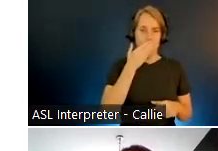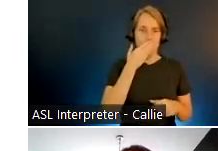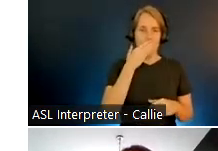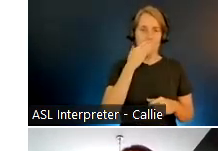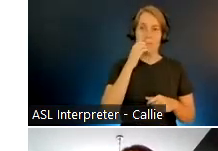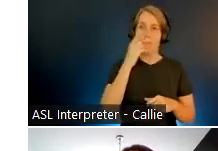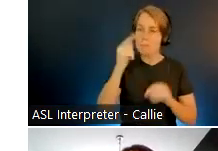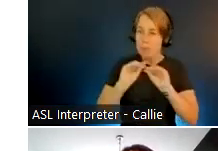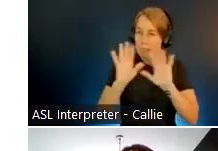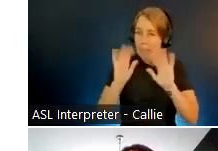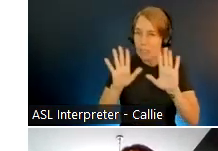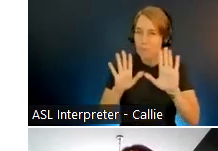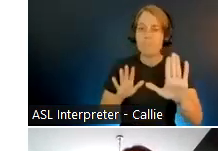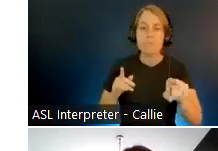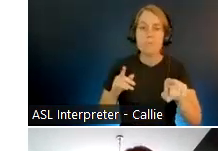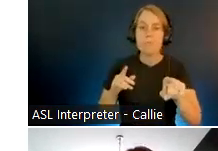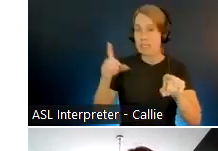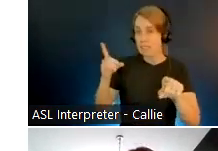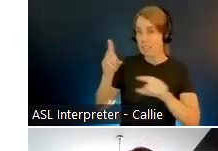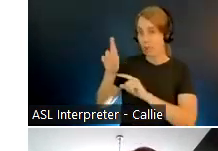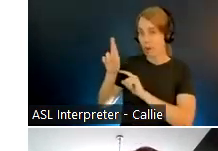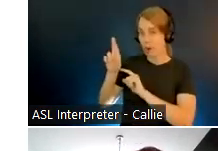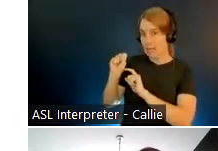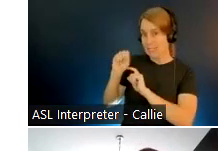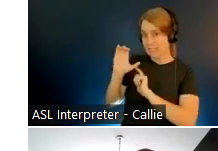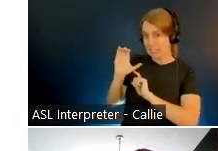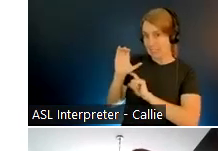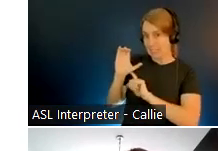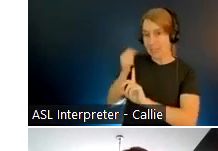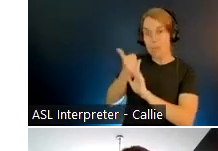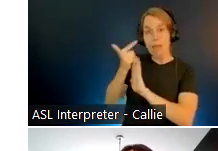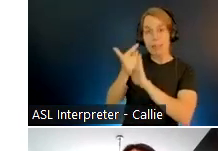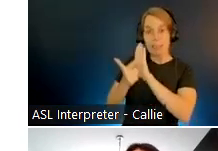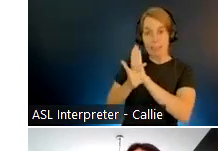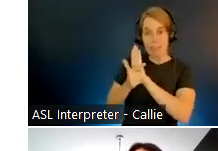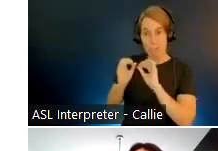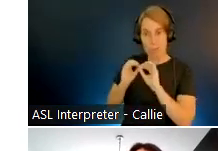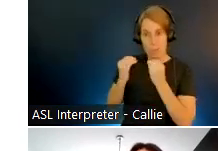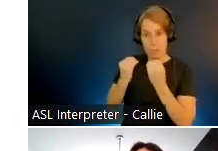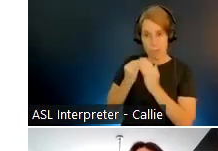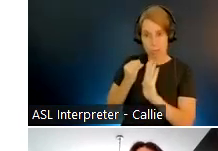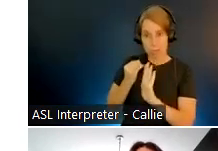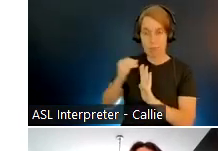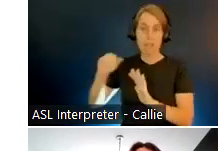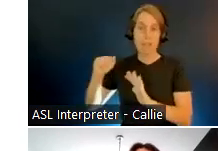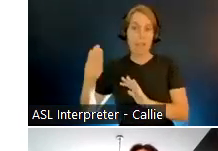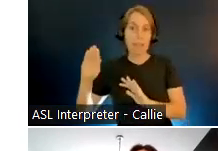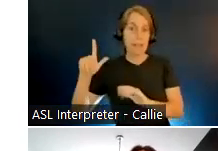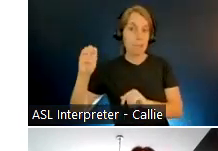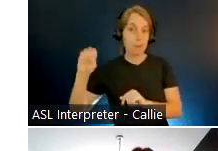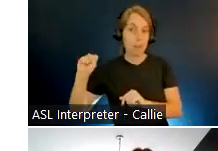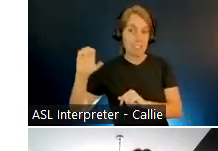that Disability Rights South Carolina is a legal organization. ABLE South Carolina is not. And